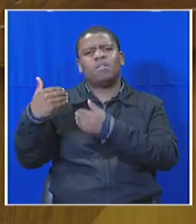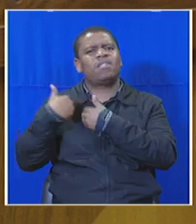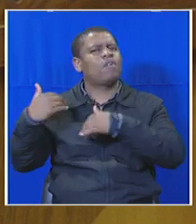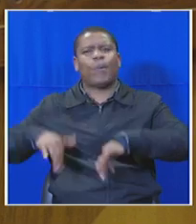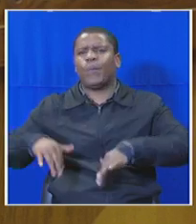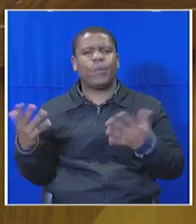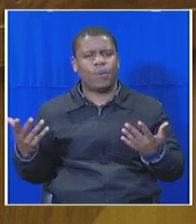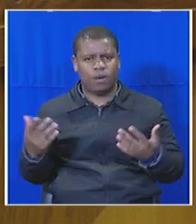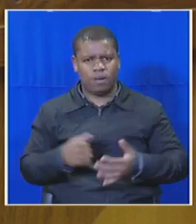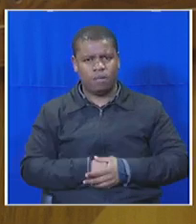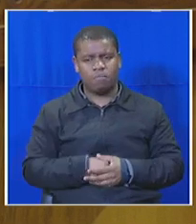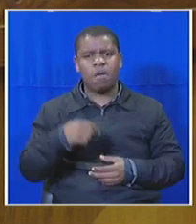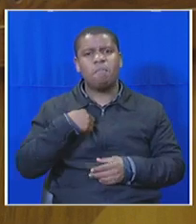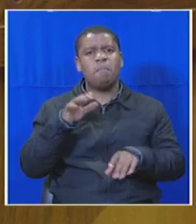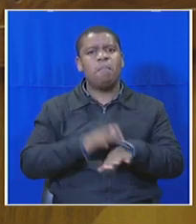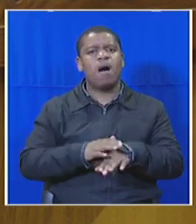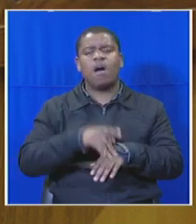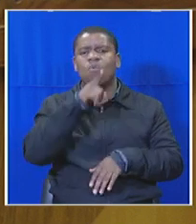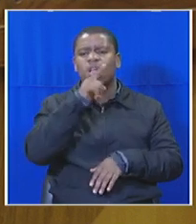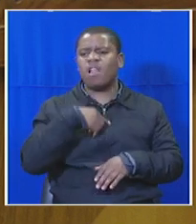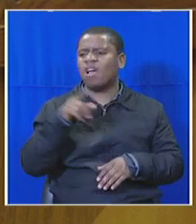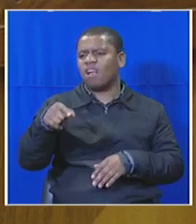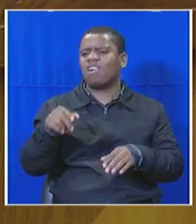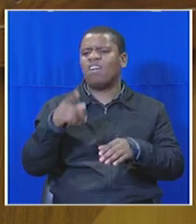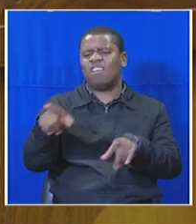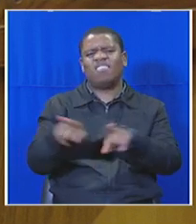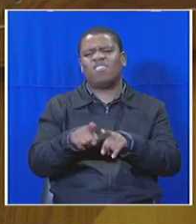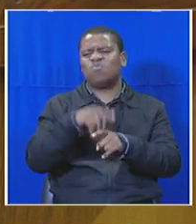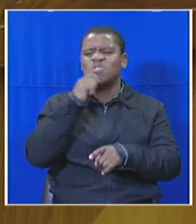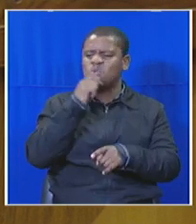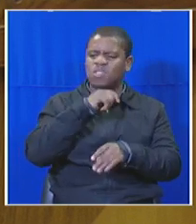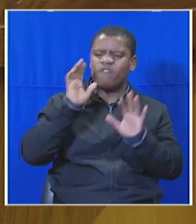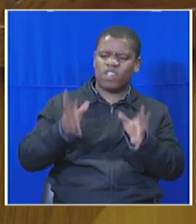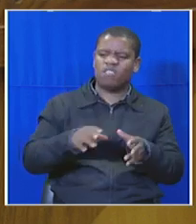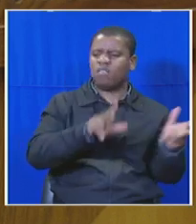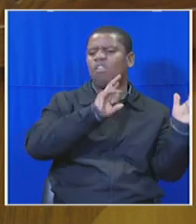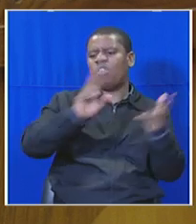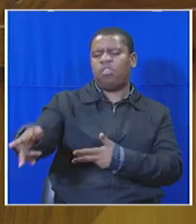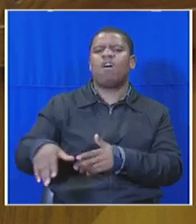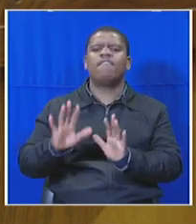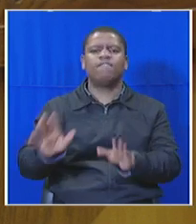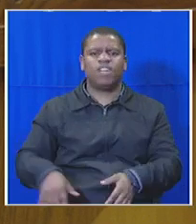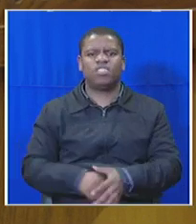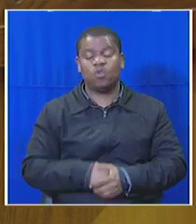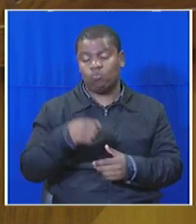always take them just as some instruments or objects for our own